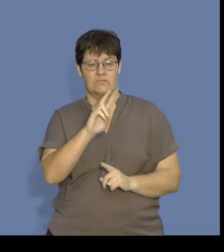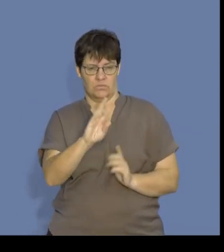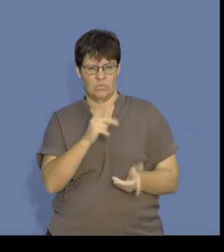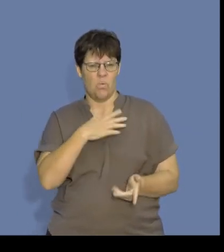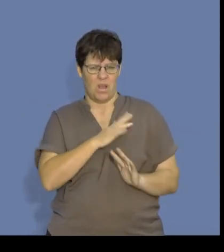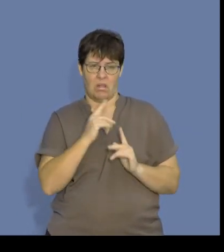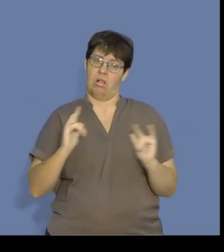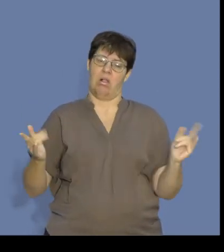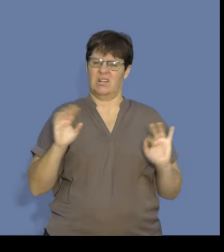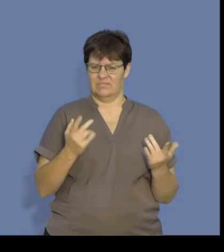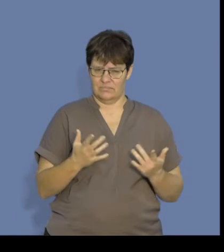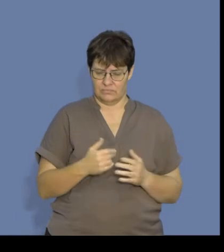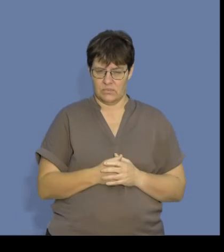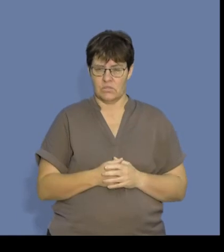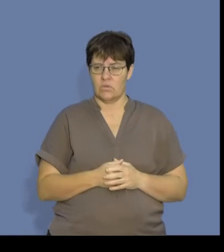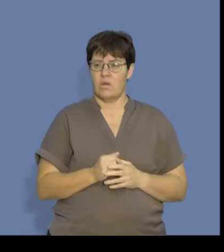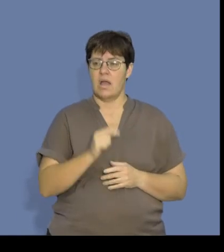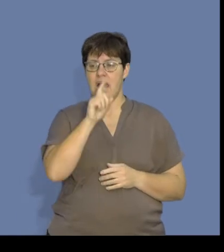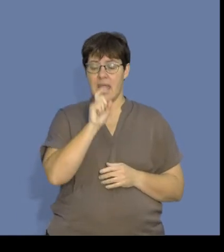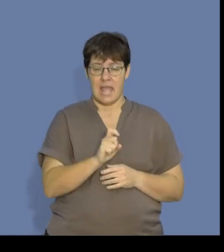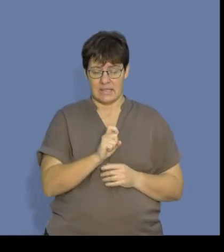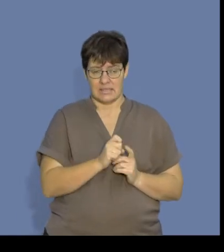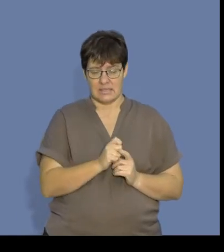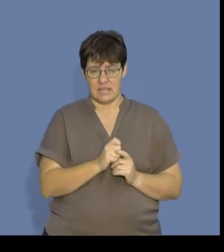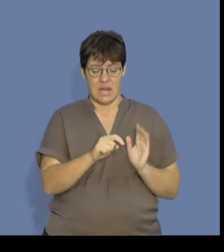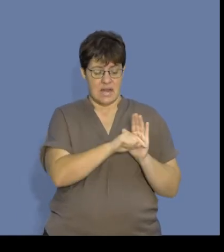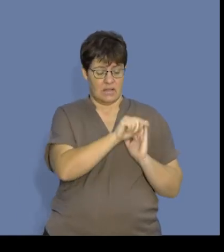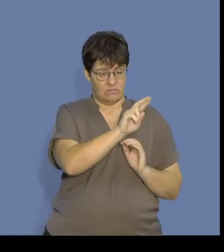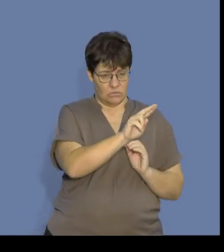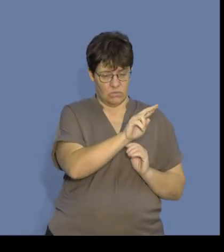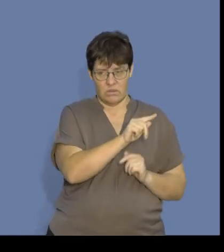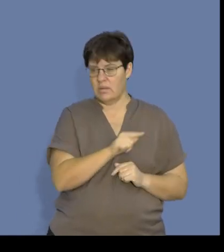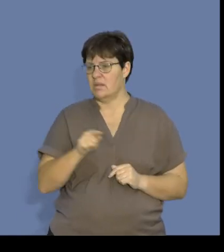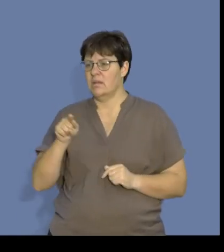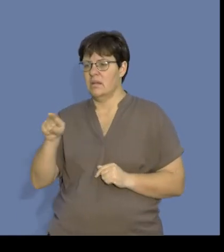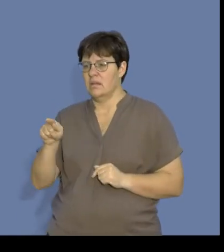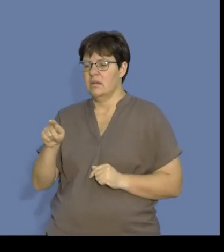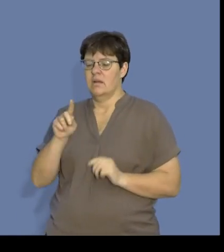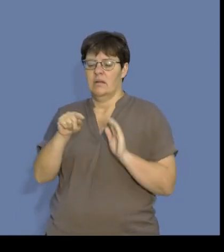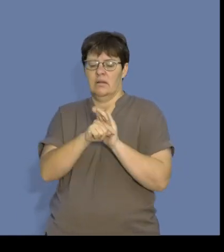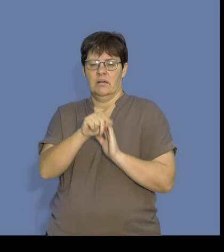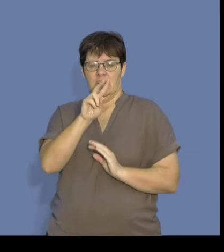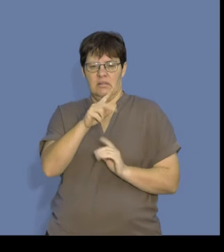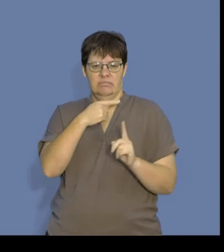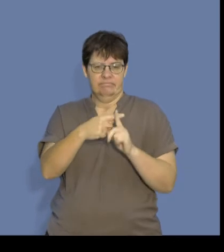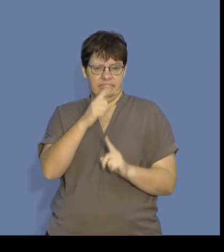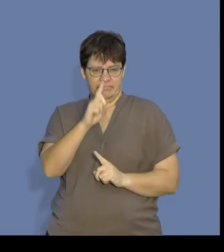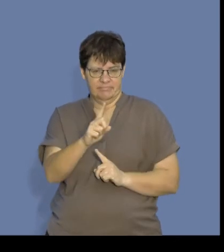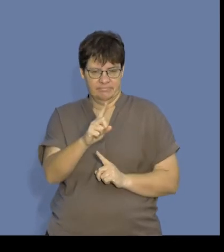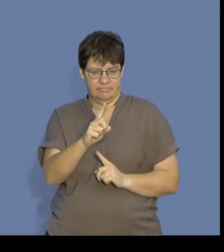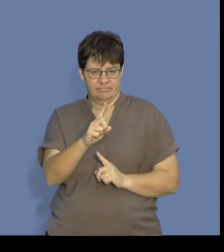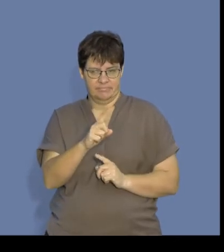+2. Now, whenever x is -2, it means this will be -2 plus